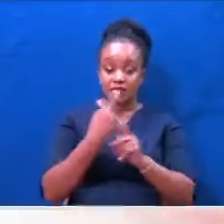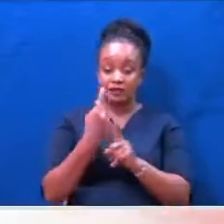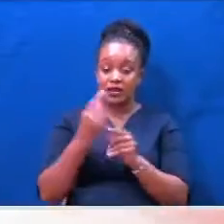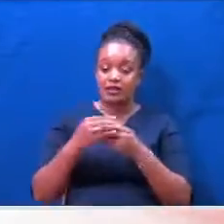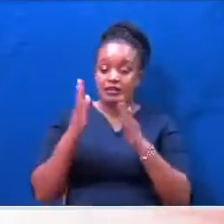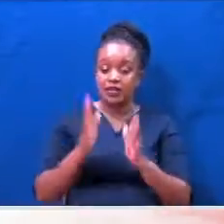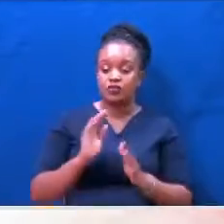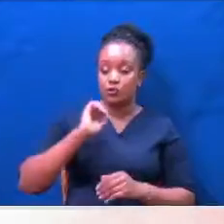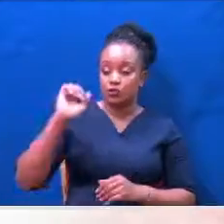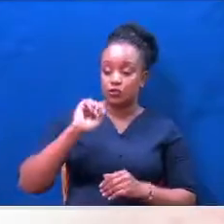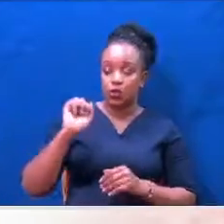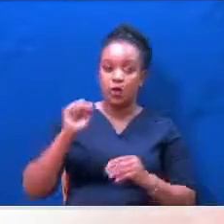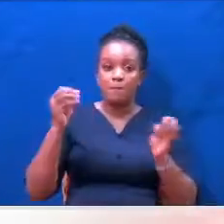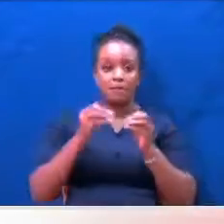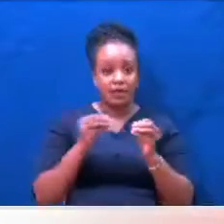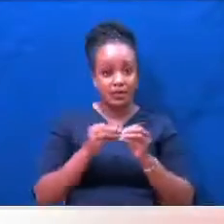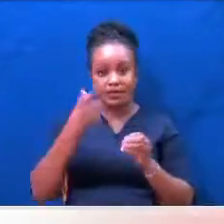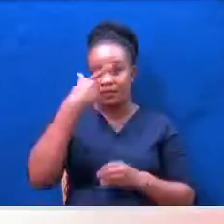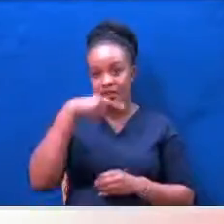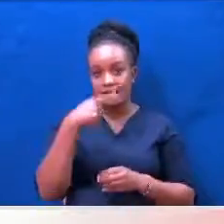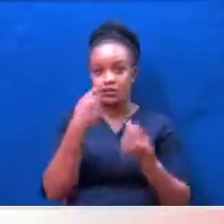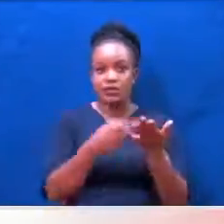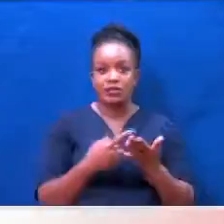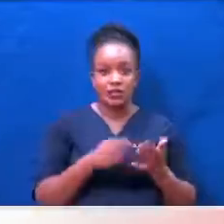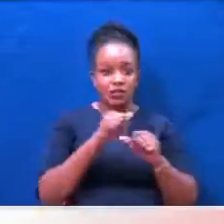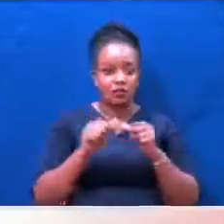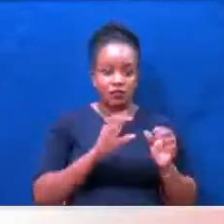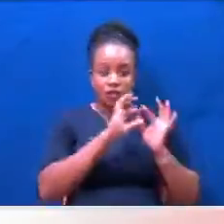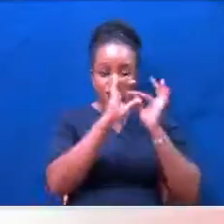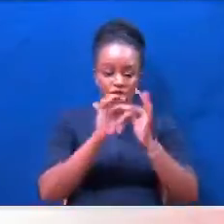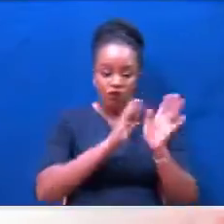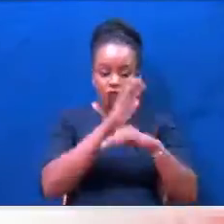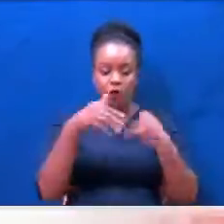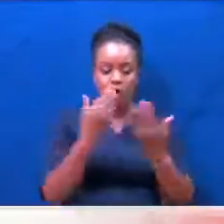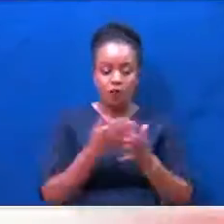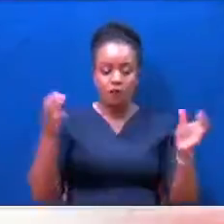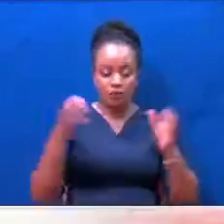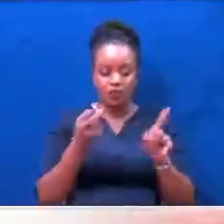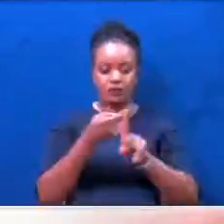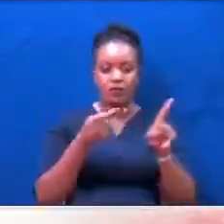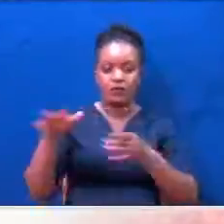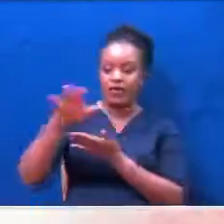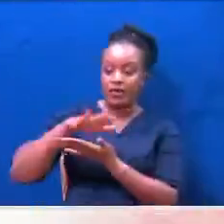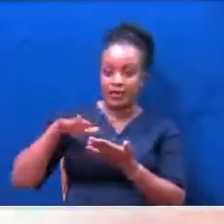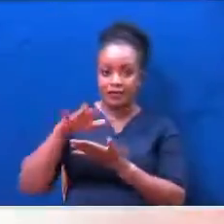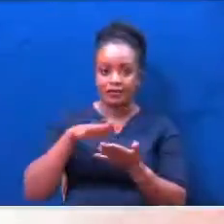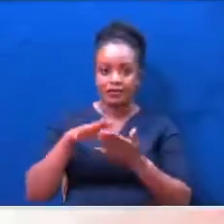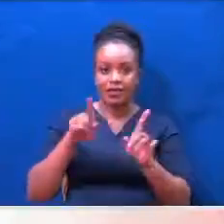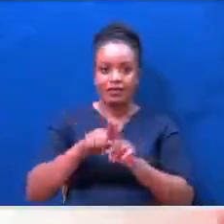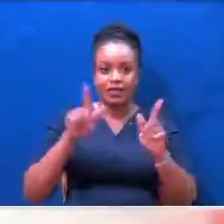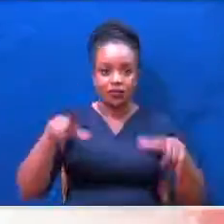on Tuesday met in Thika to discuss the unity of all parties from the region, terming it as the Limuru